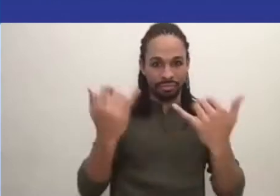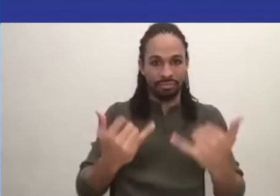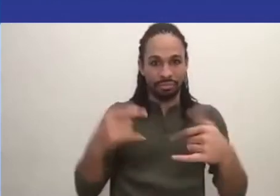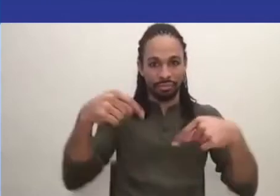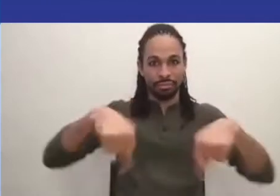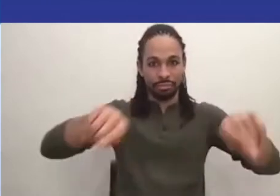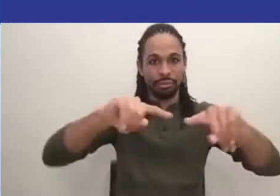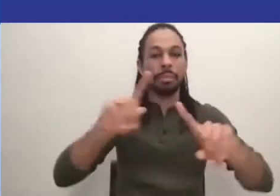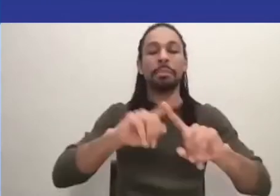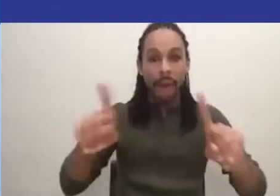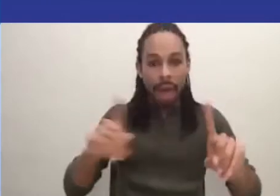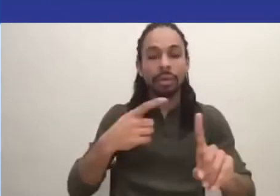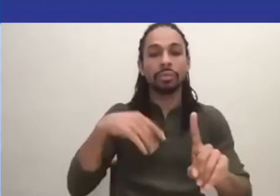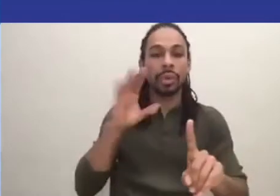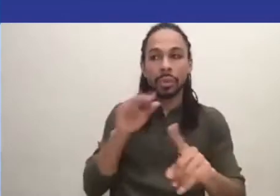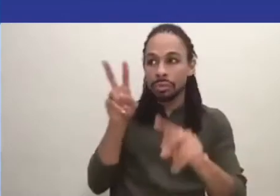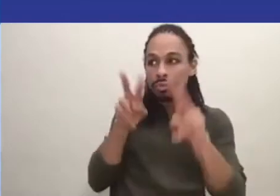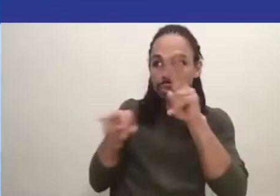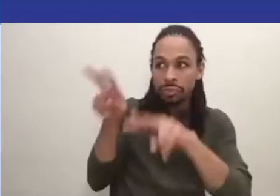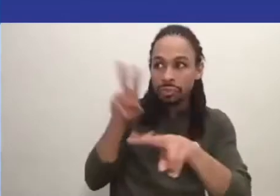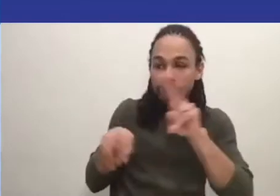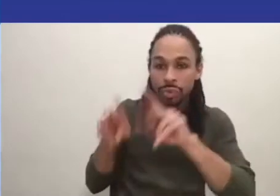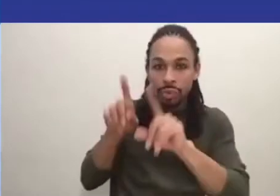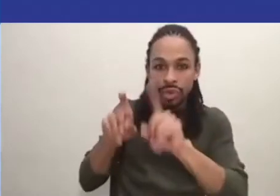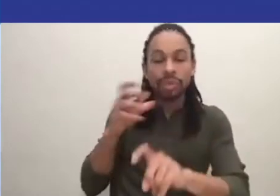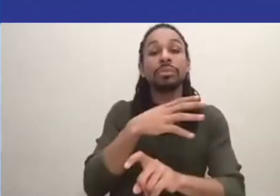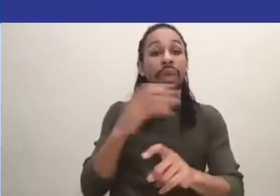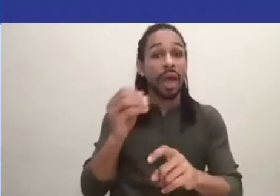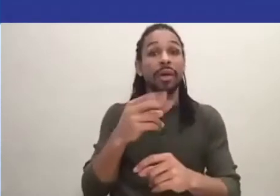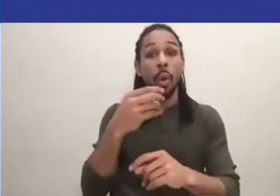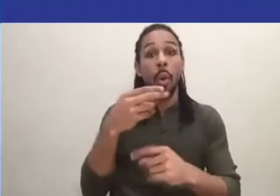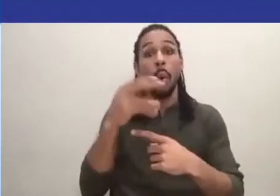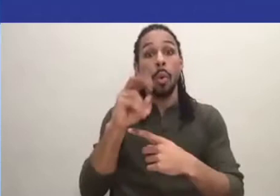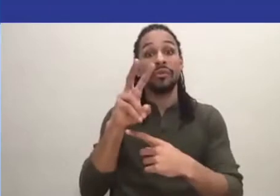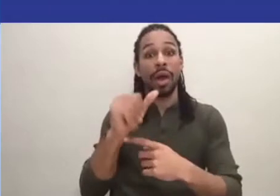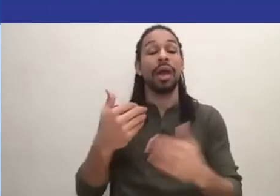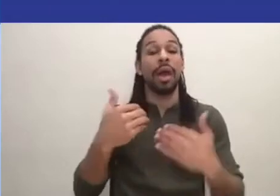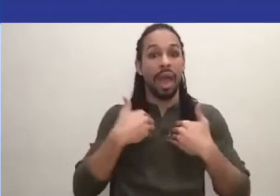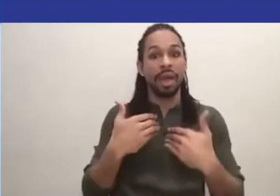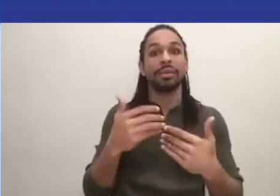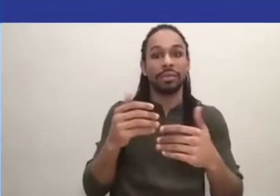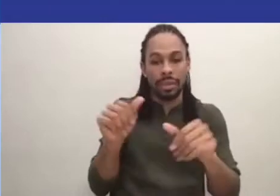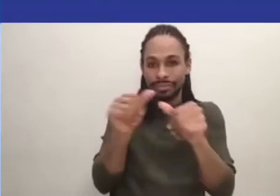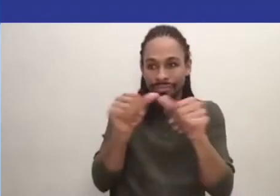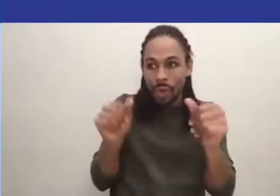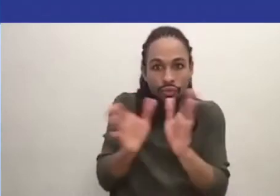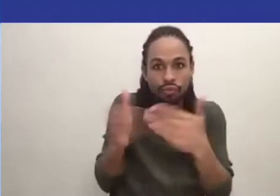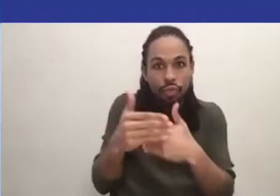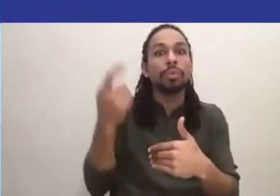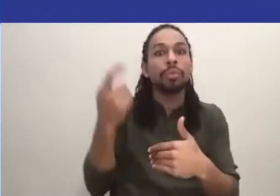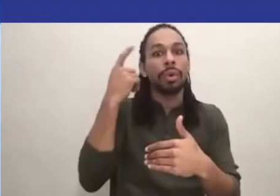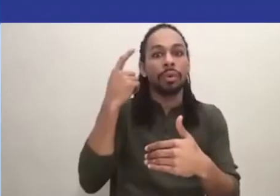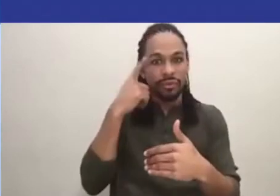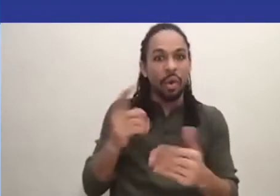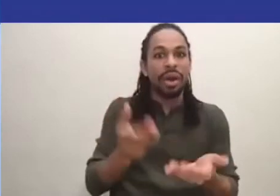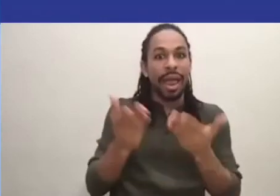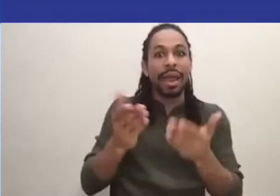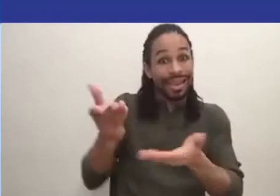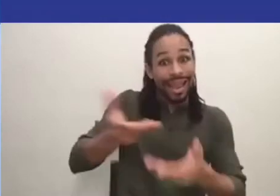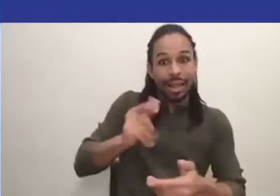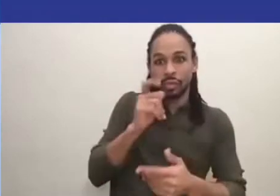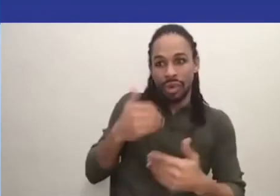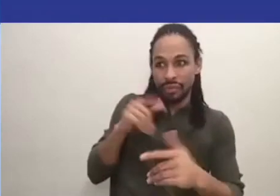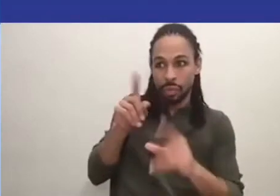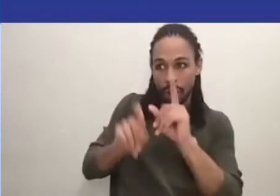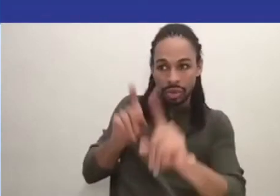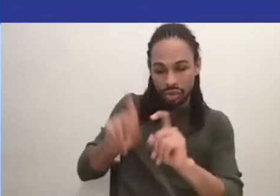where the moderator and a few of the guests will be available for direct questions. Lastly, we hope you will help amplify these